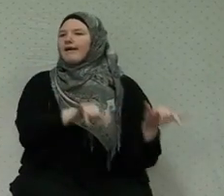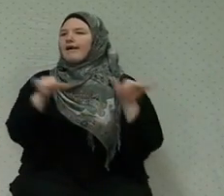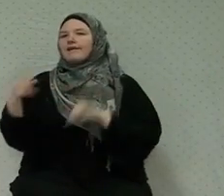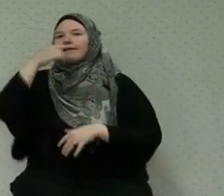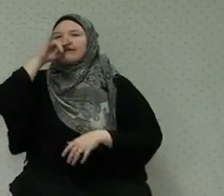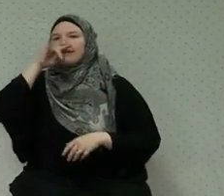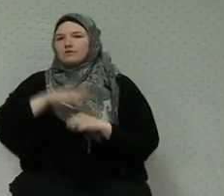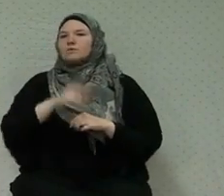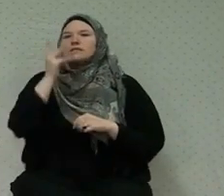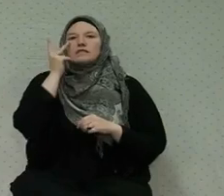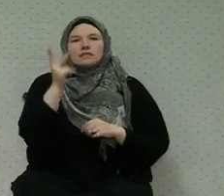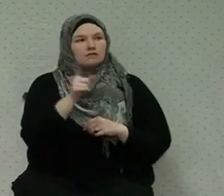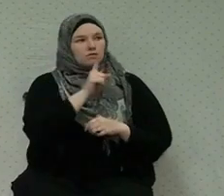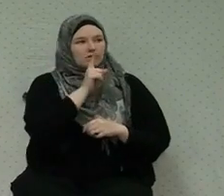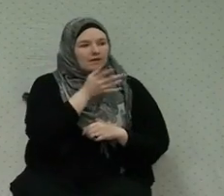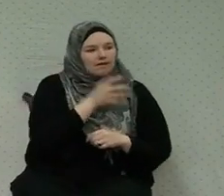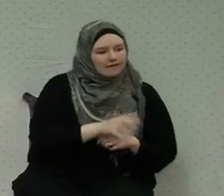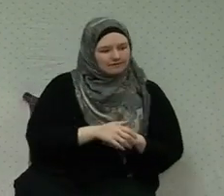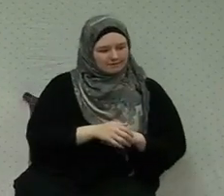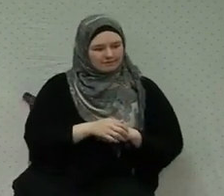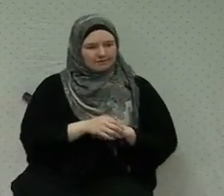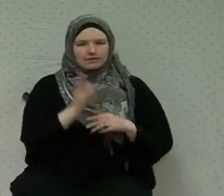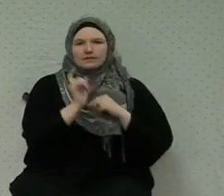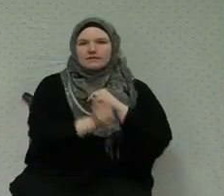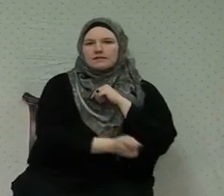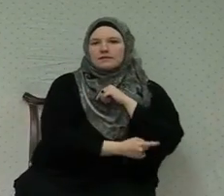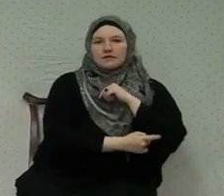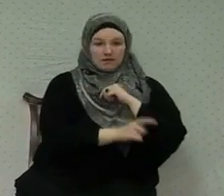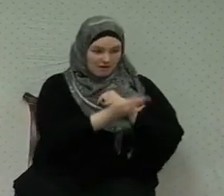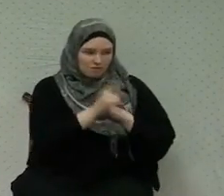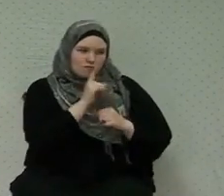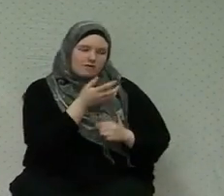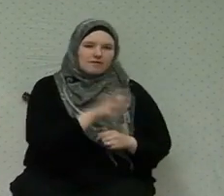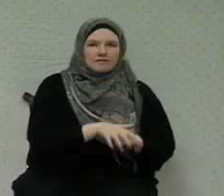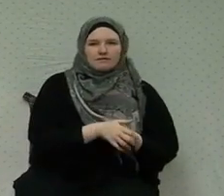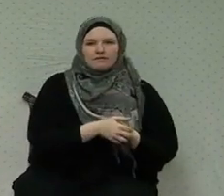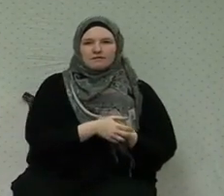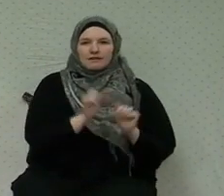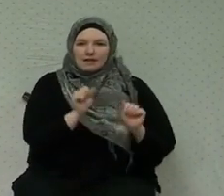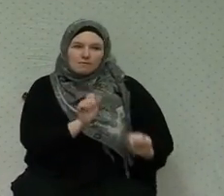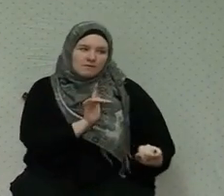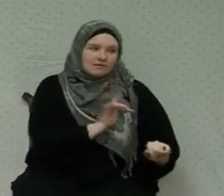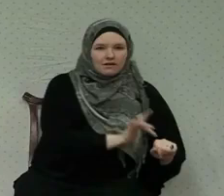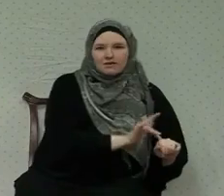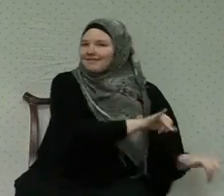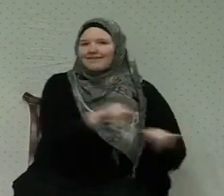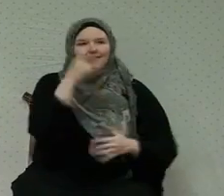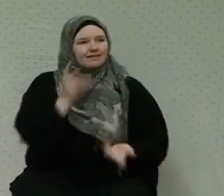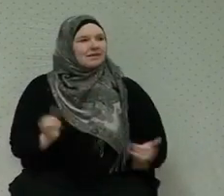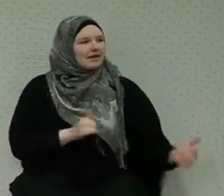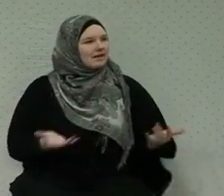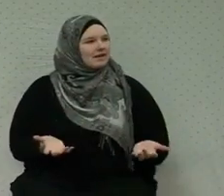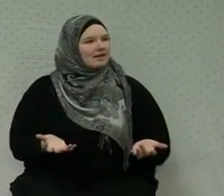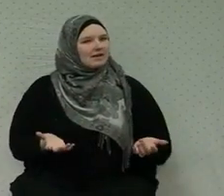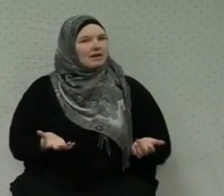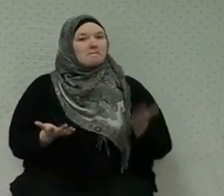to see, is it really hot? Is it really hot? Can we touch it and